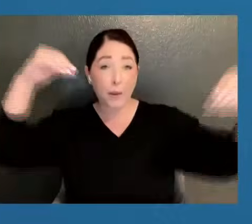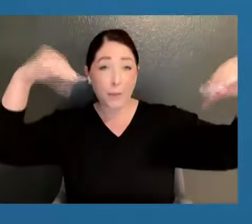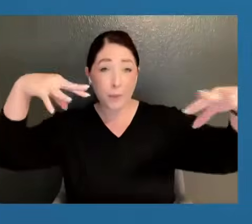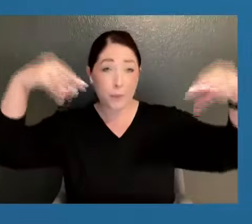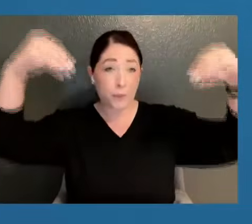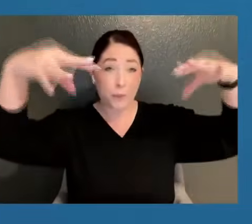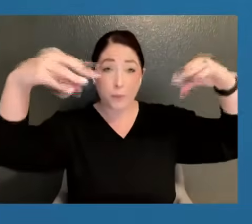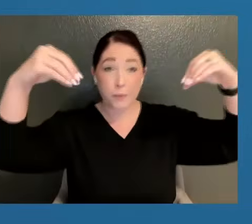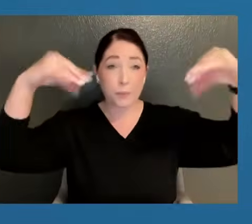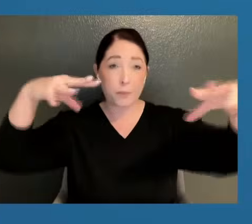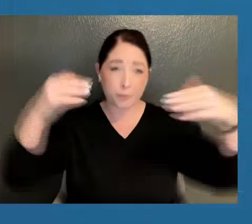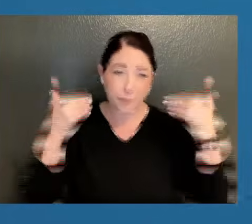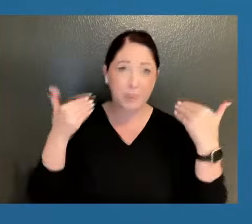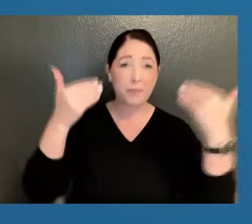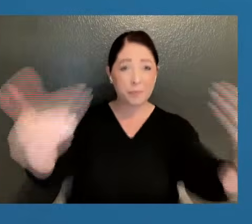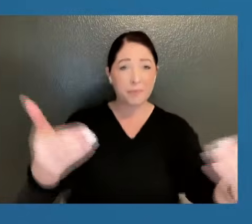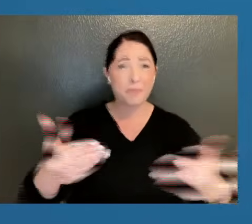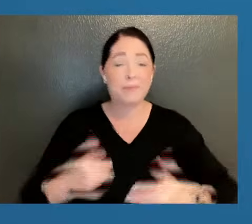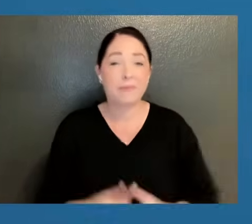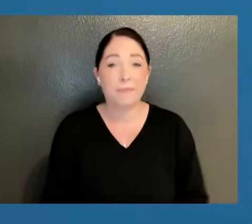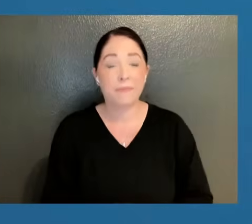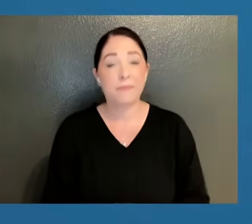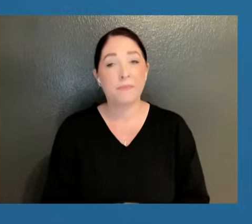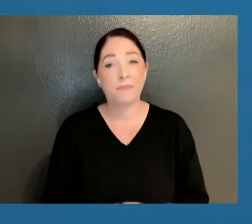They're staying on.